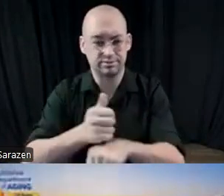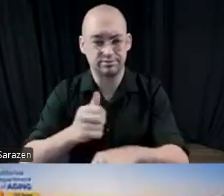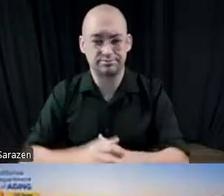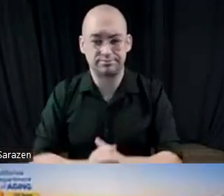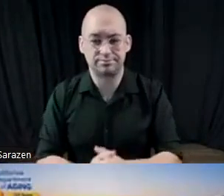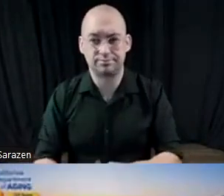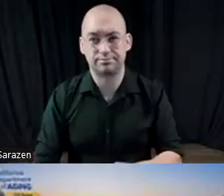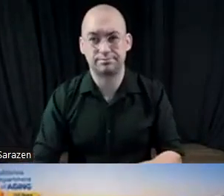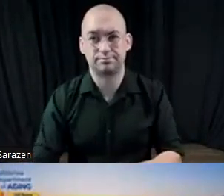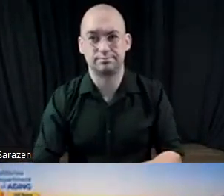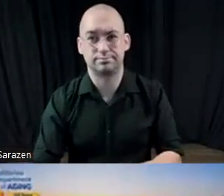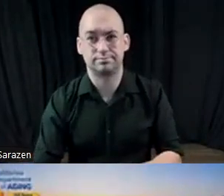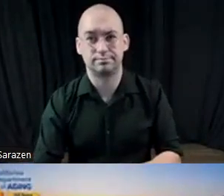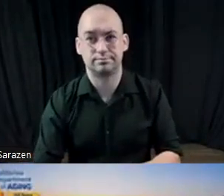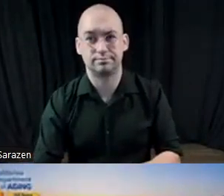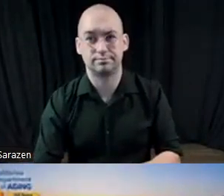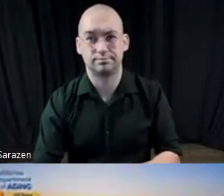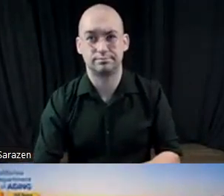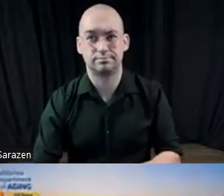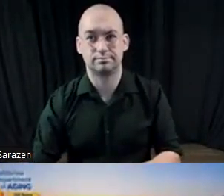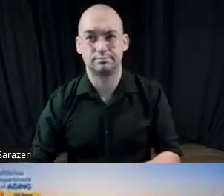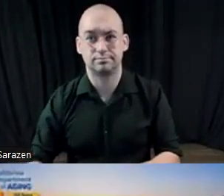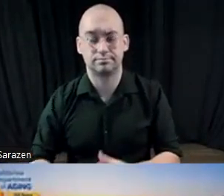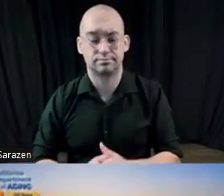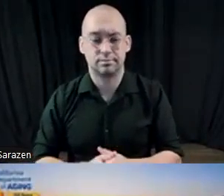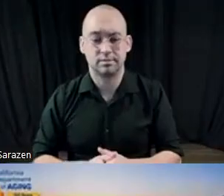you. Dr. Gallagher Thompson.